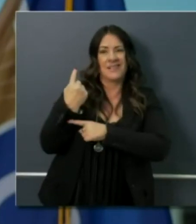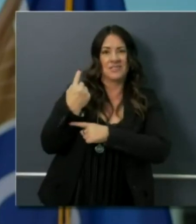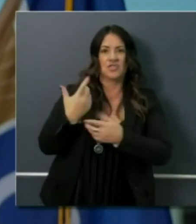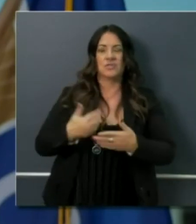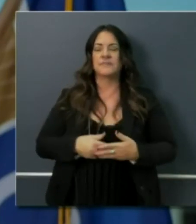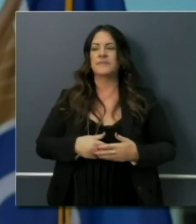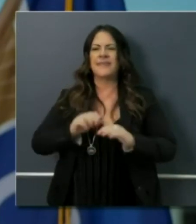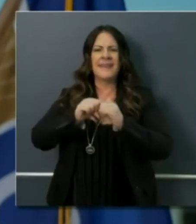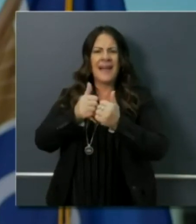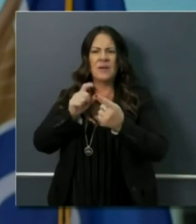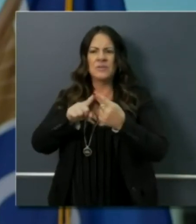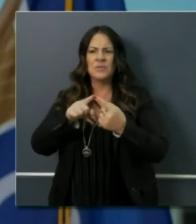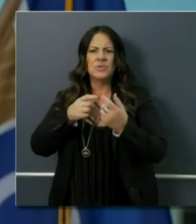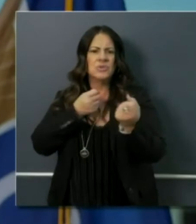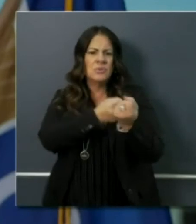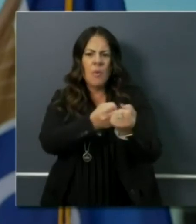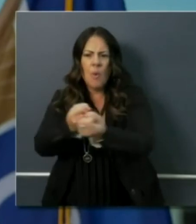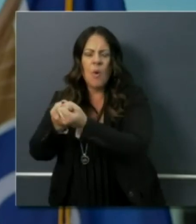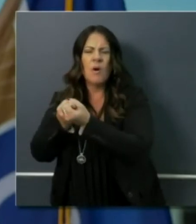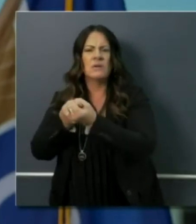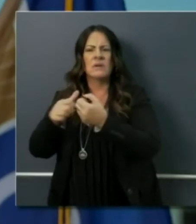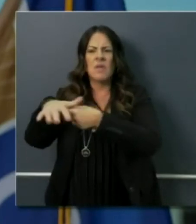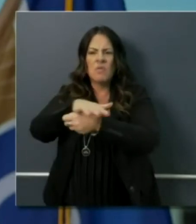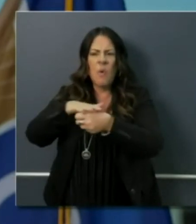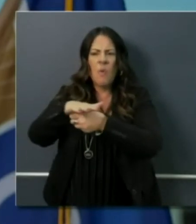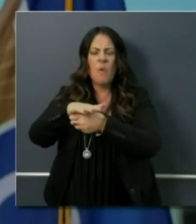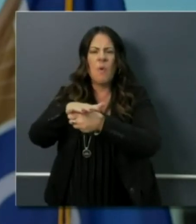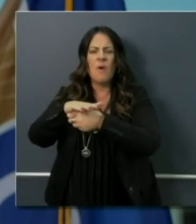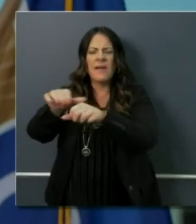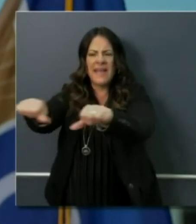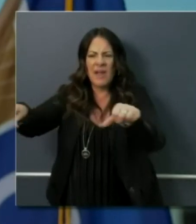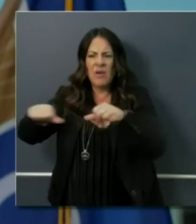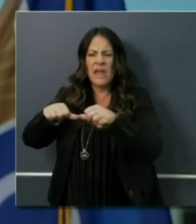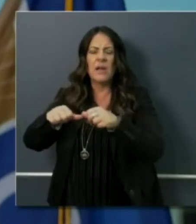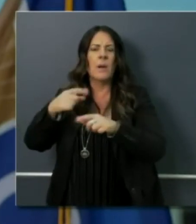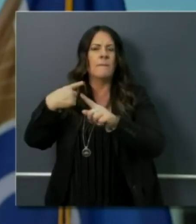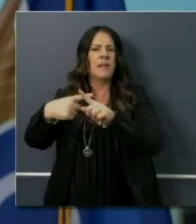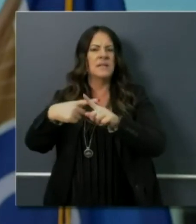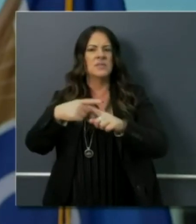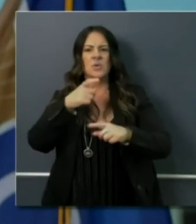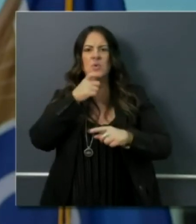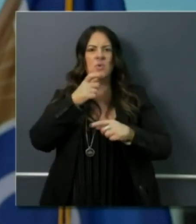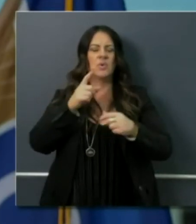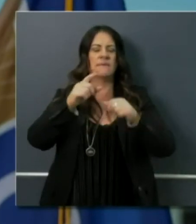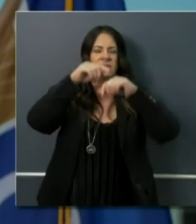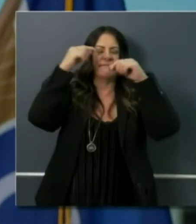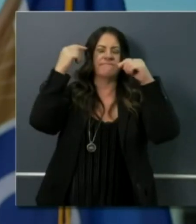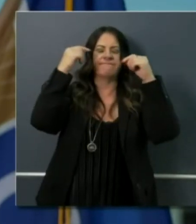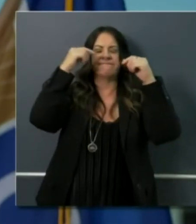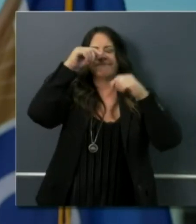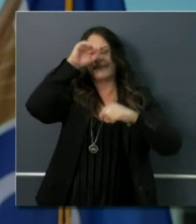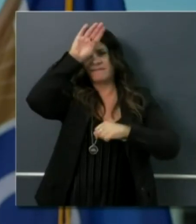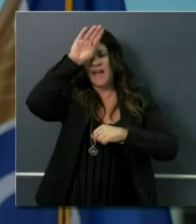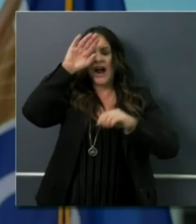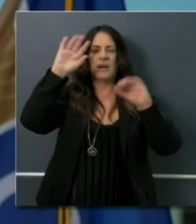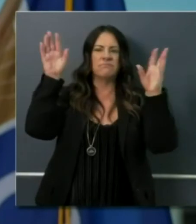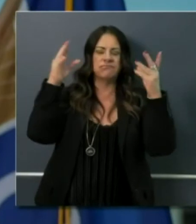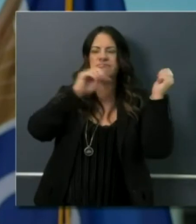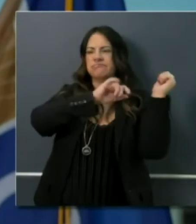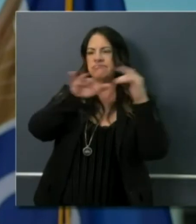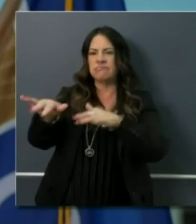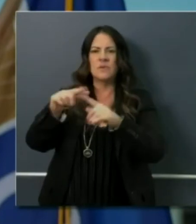hand-in-glove approach to supporting local first responders and then having the support of other states and their first responders.